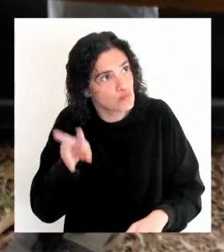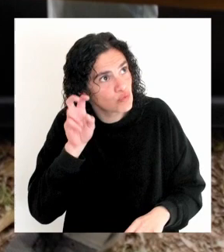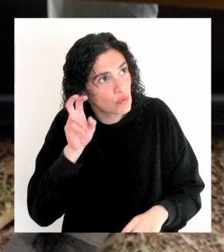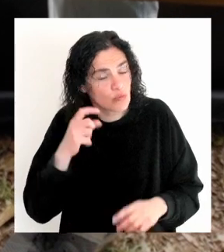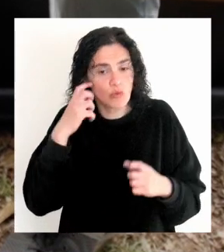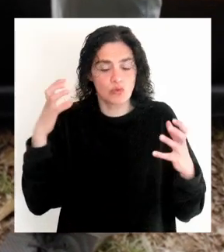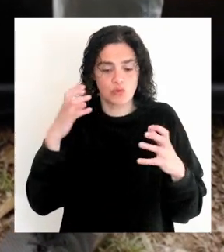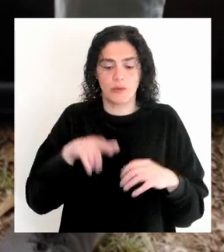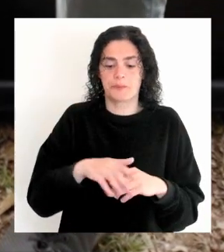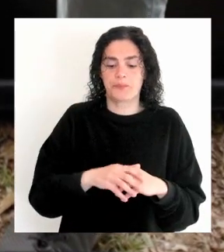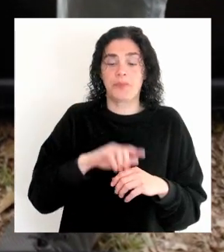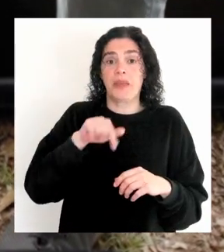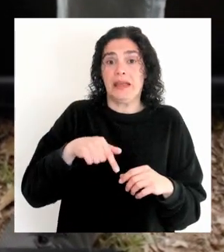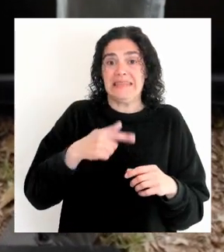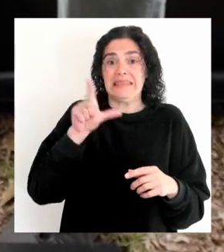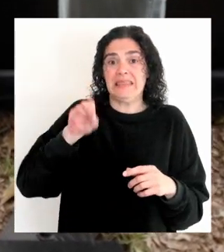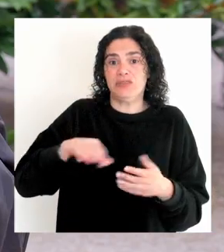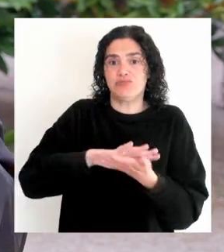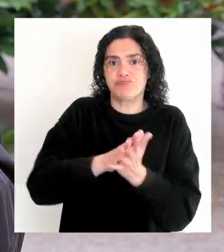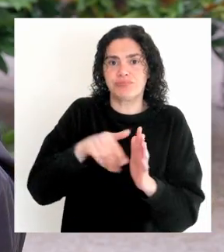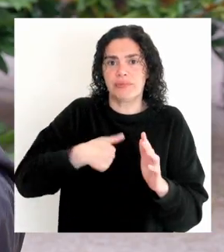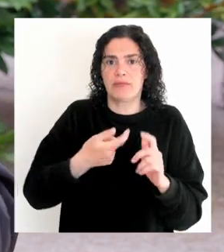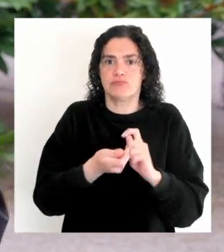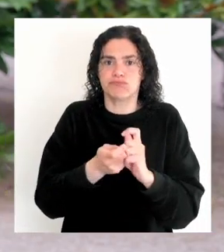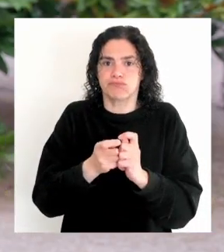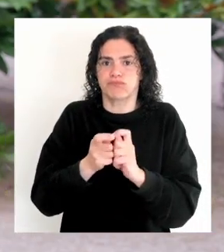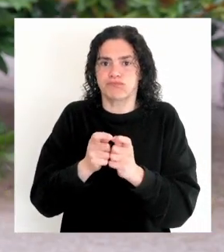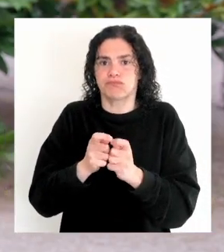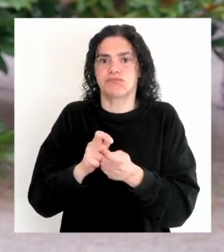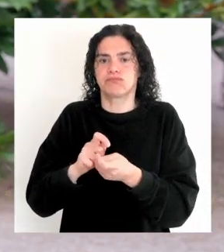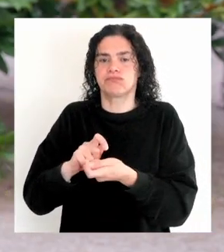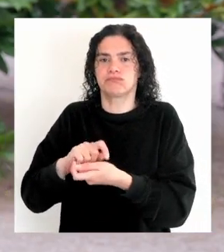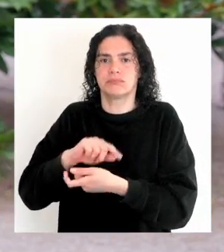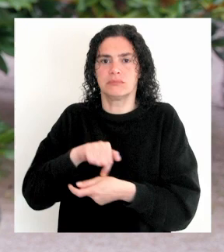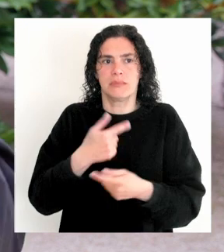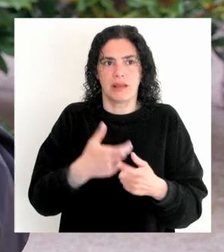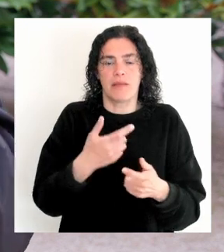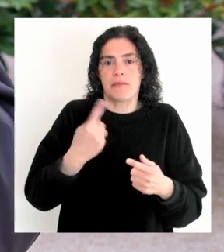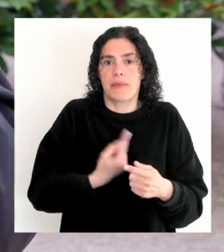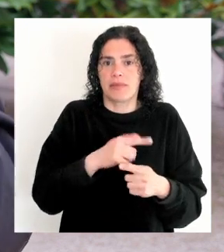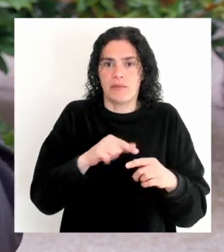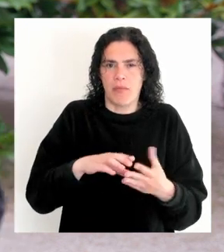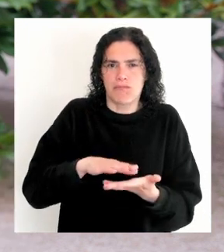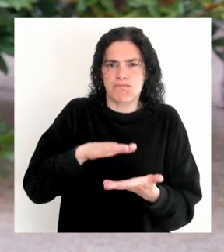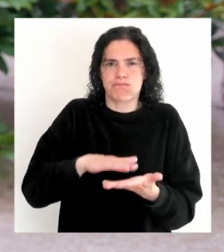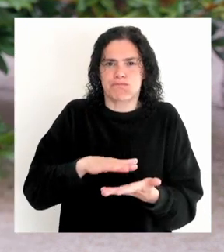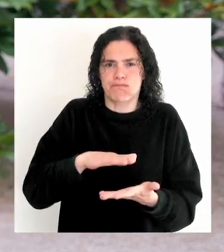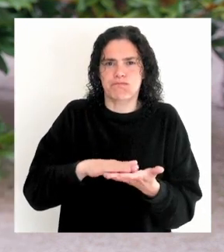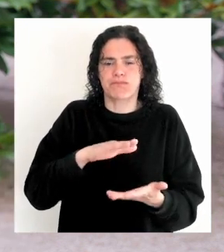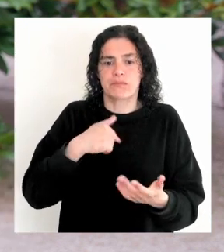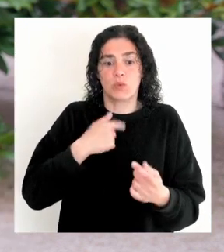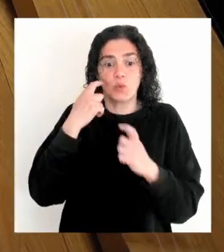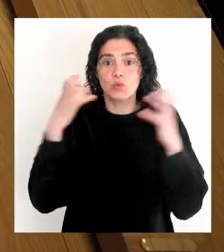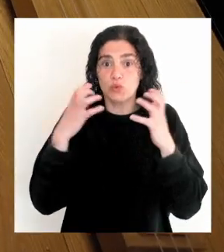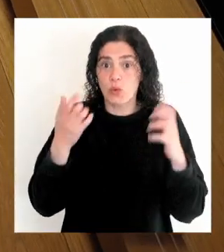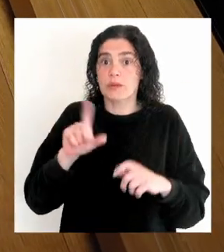and listen to sound. And compost will age, will transform, will change density and